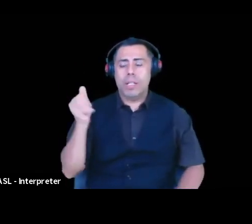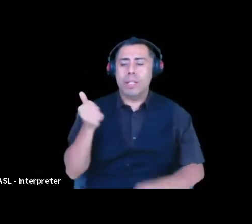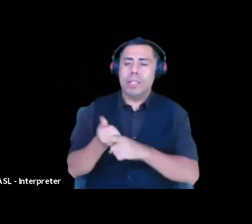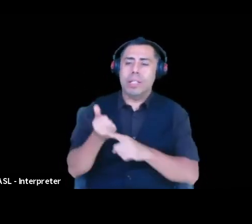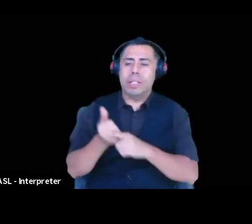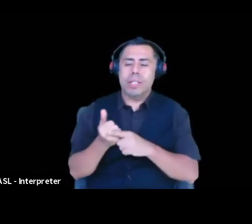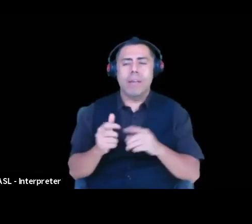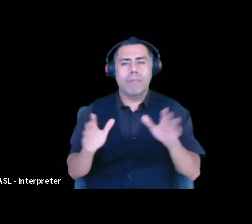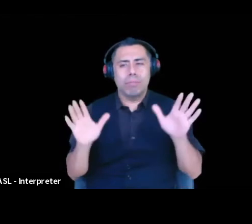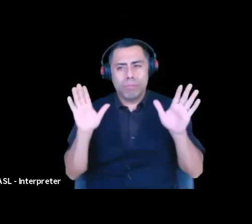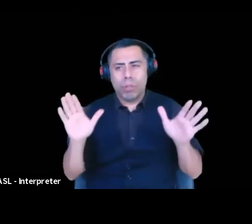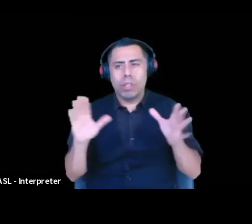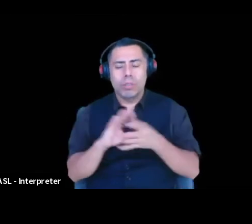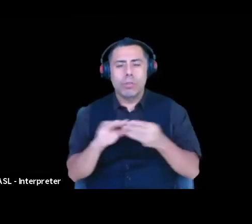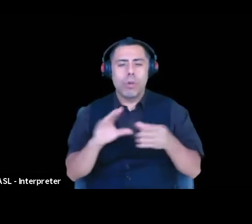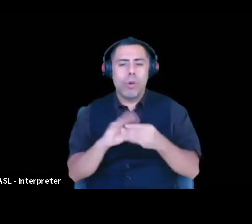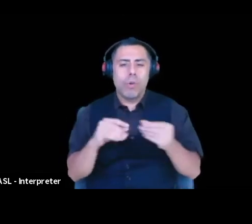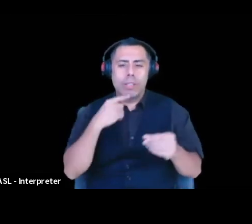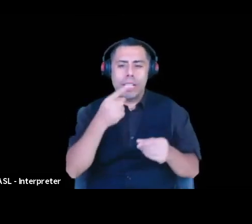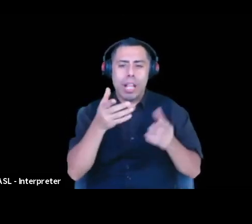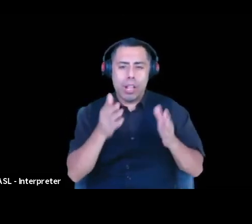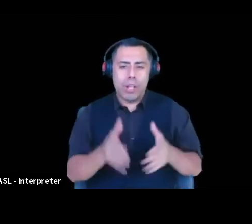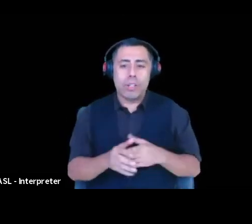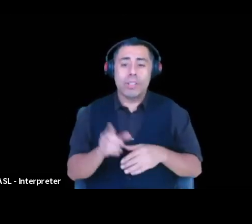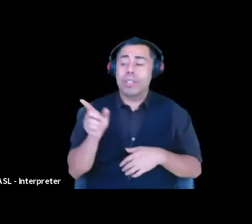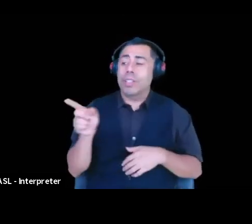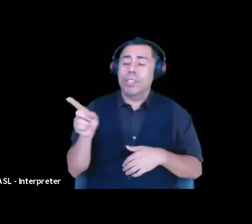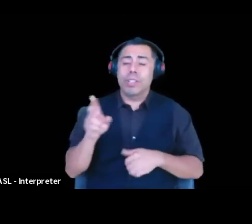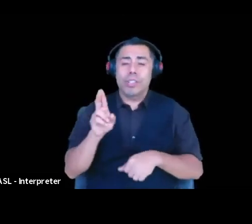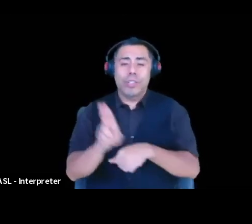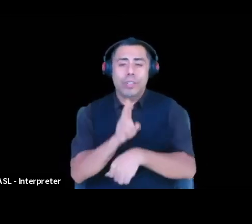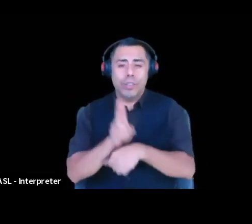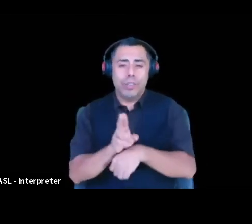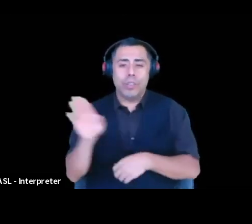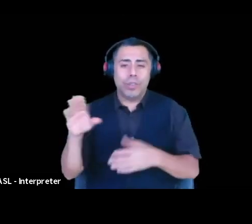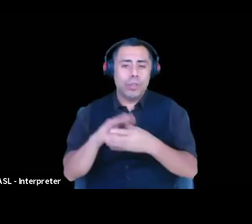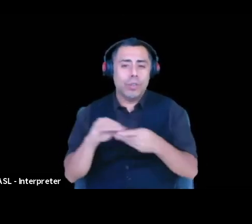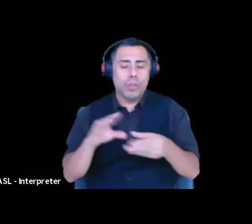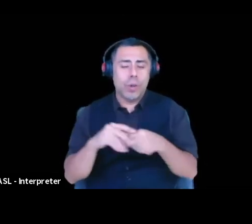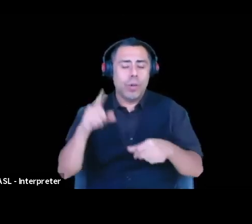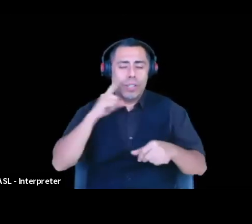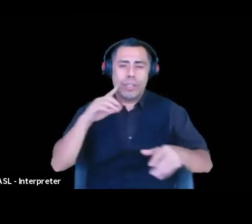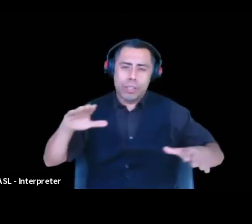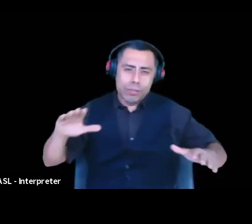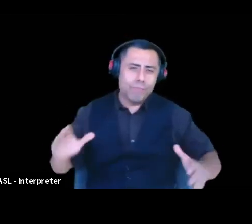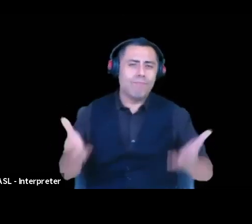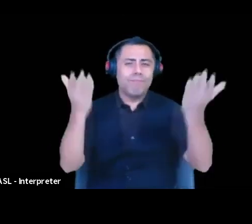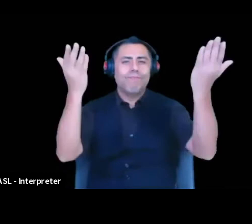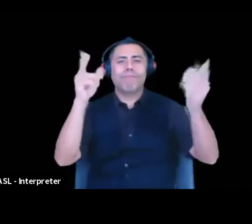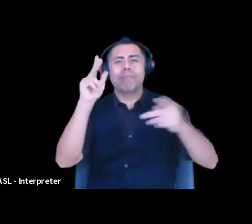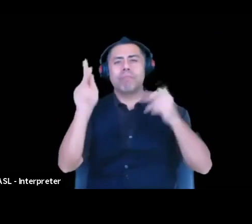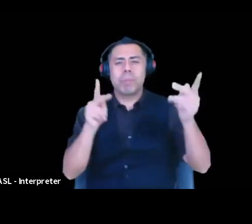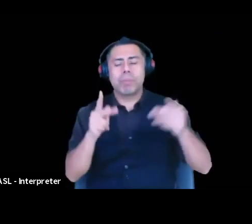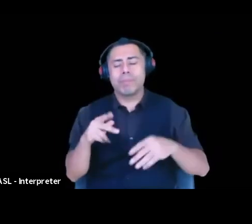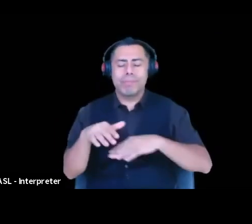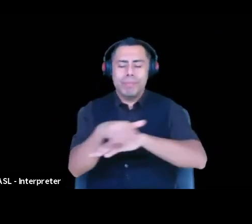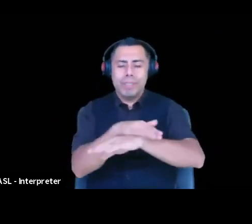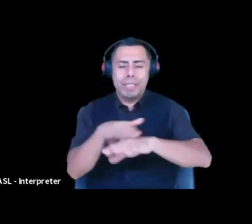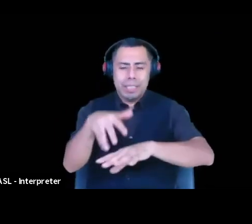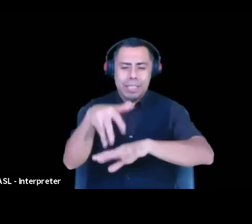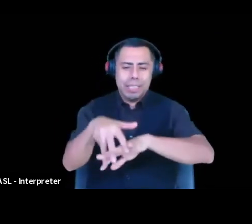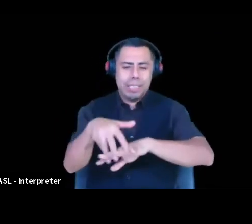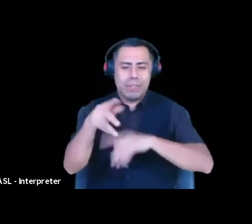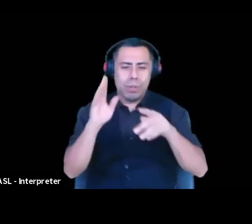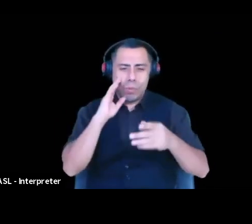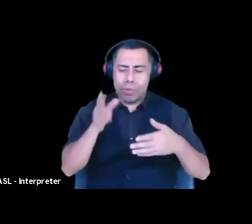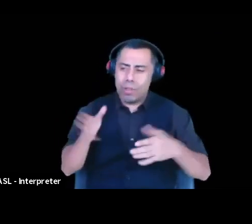many contemporary forms, and she uses them to uplift so many people, Indigenous folks. I'm gonna just let her go because she's